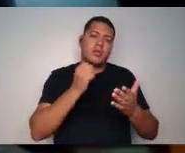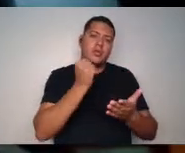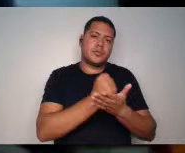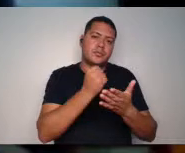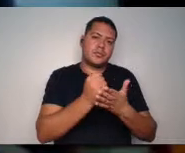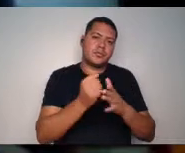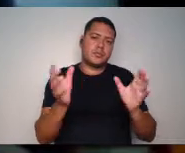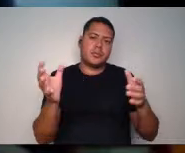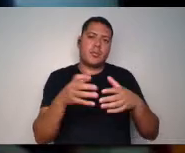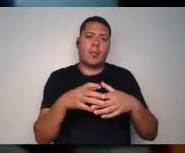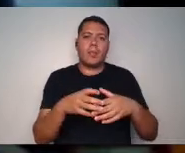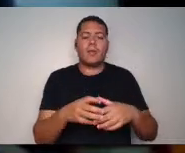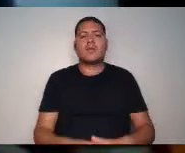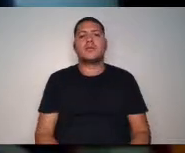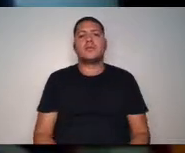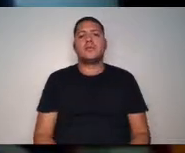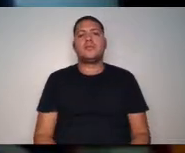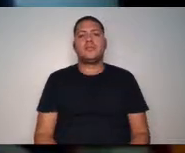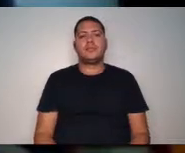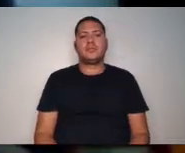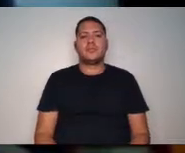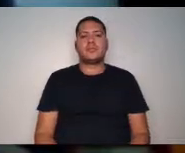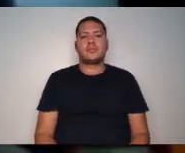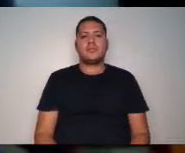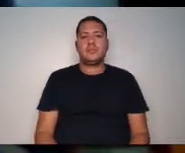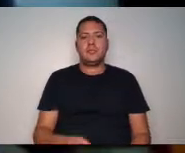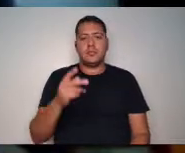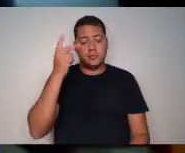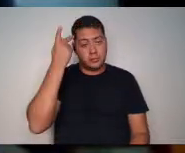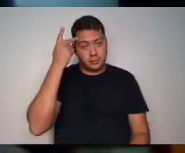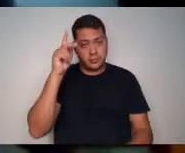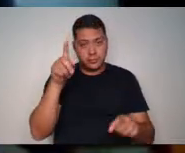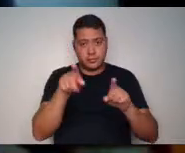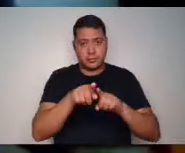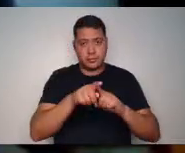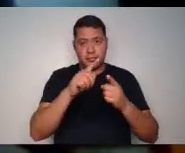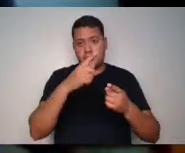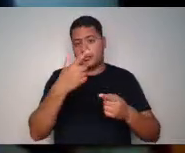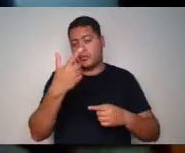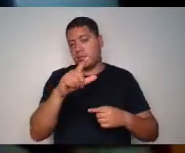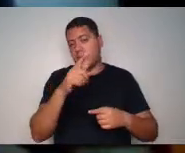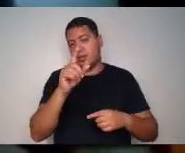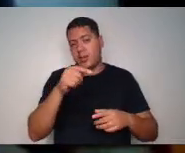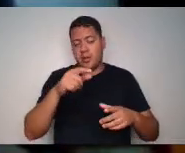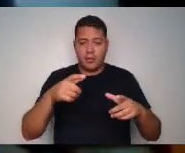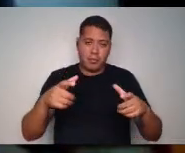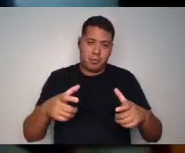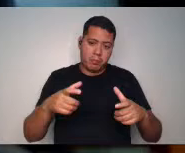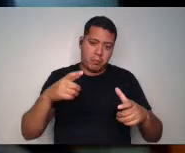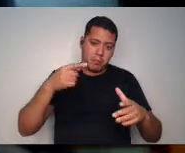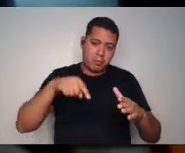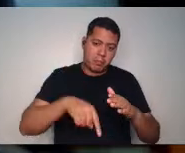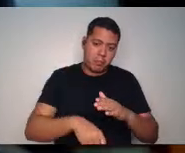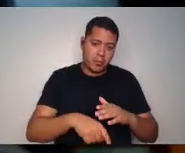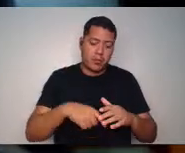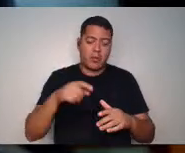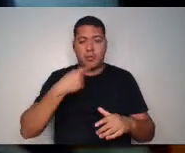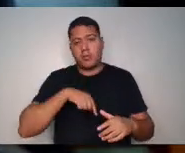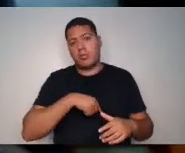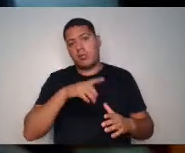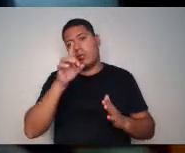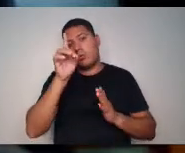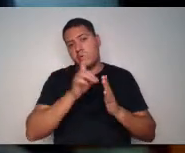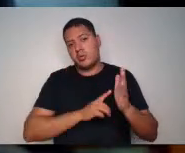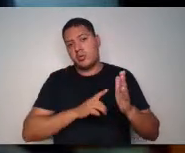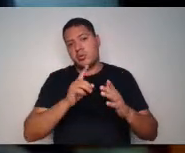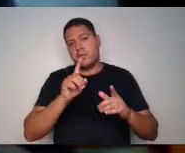collective hiring too is very important in regulating the situation, so that this gap will no longer